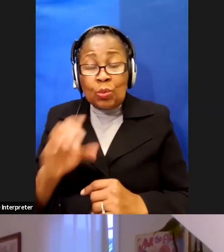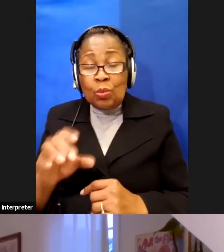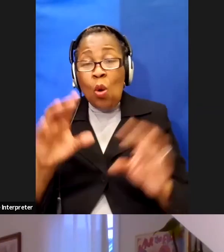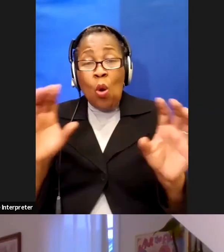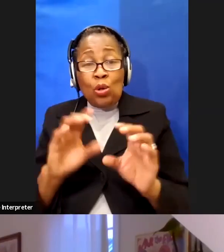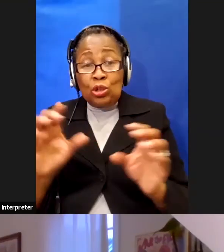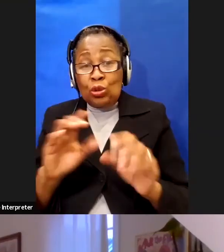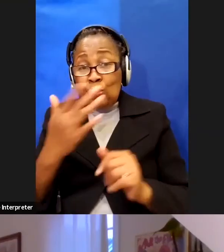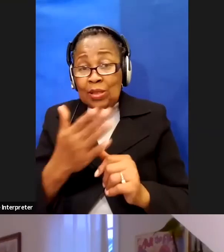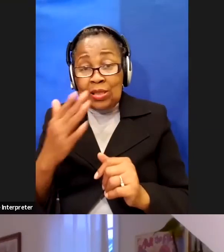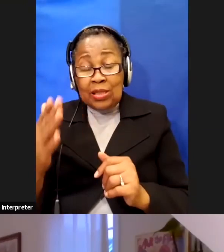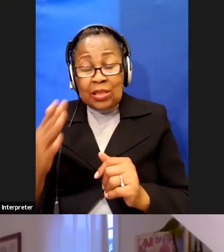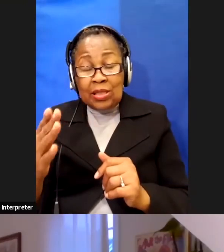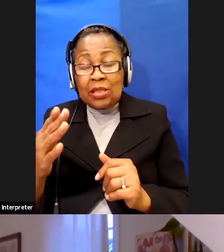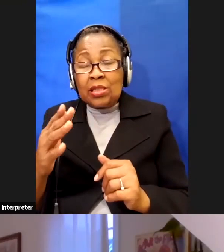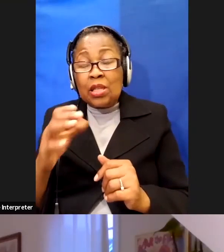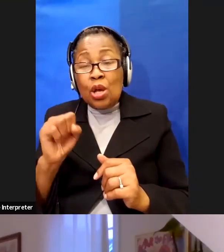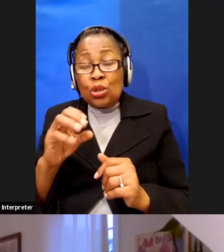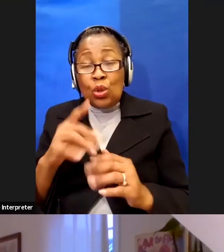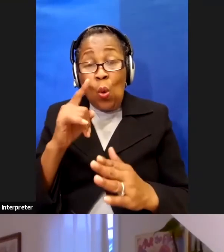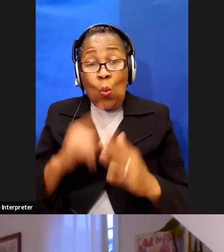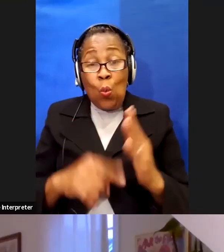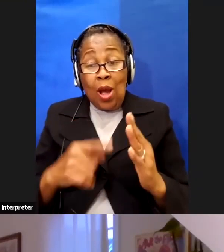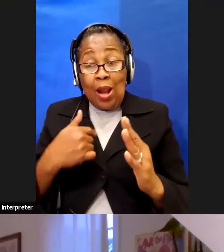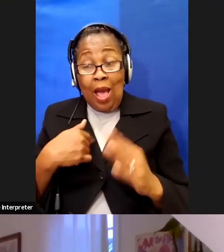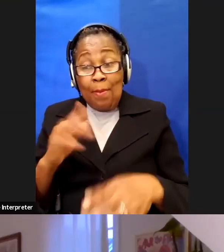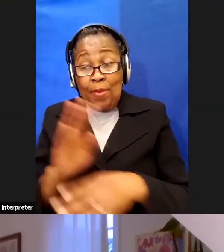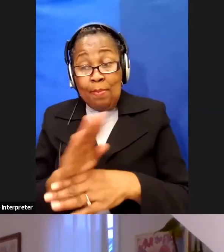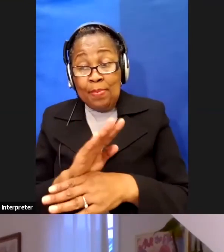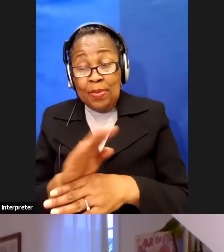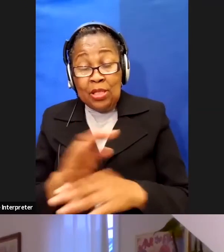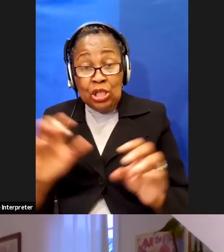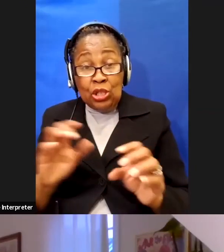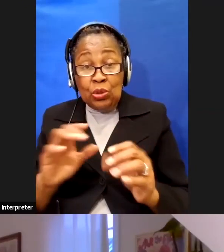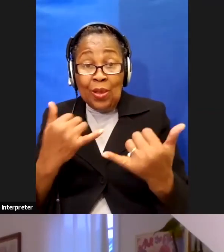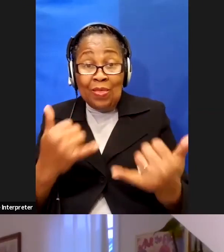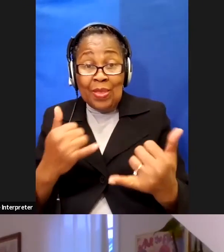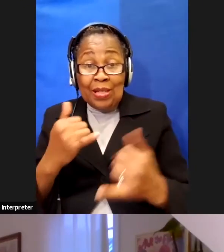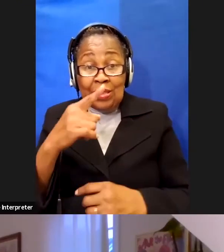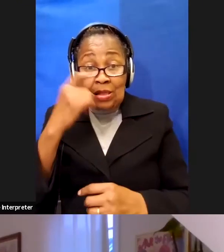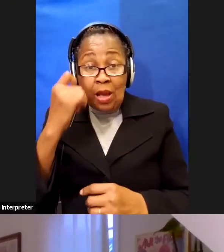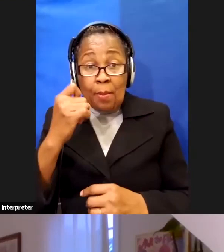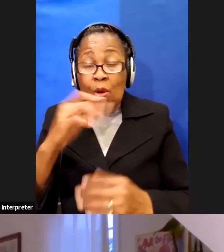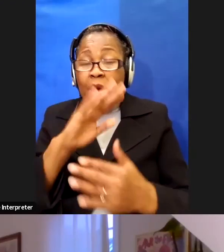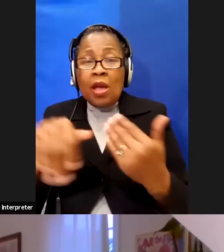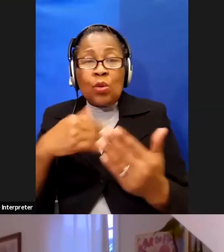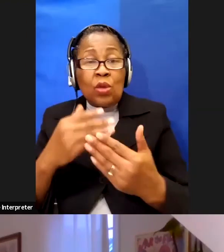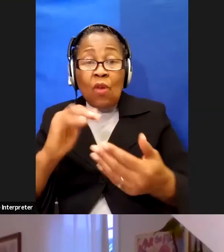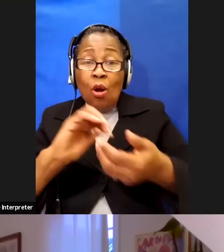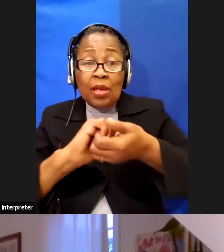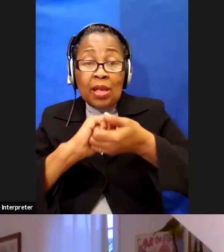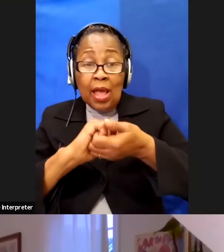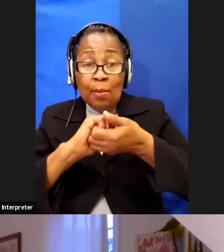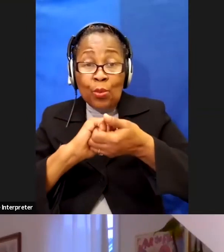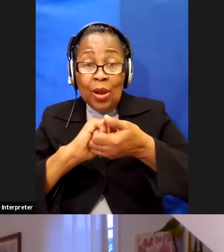things. And so what I've been busy doing this summer, and like what we've all been collaborating about